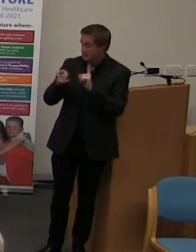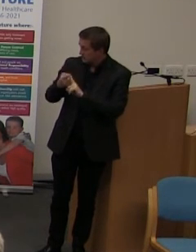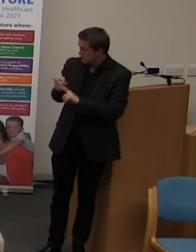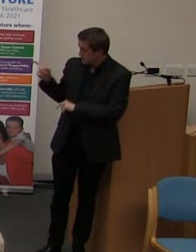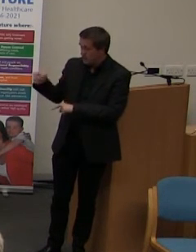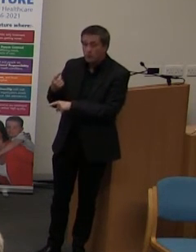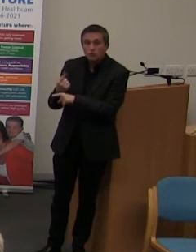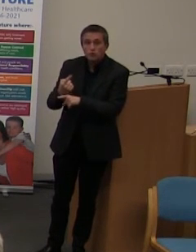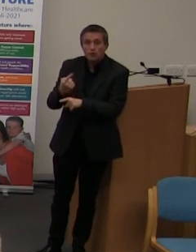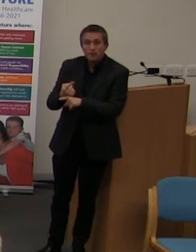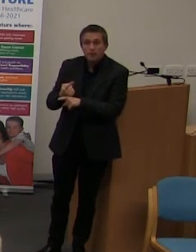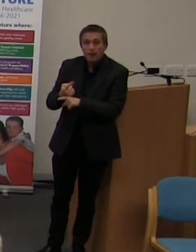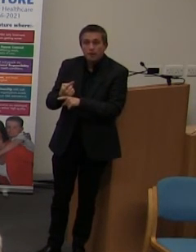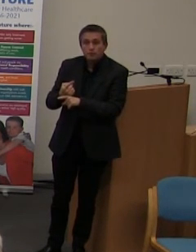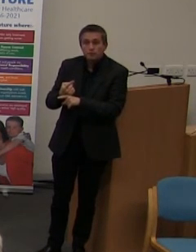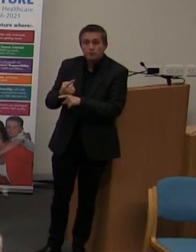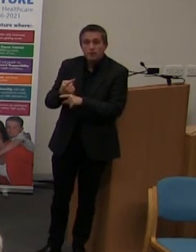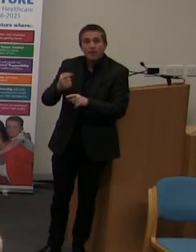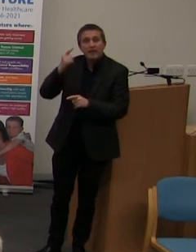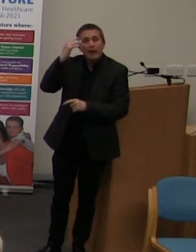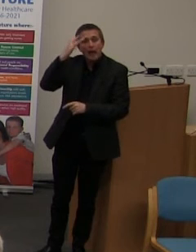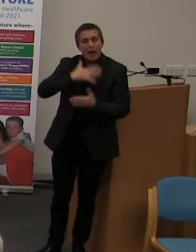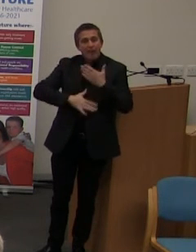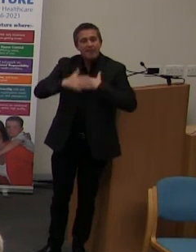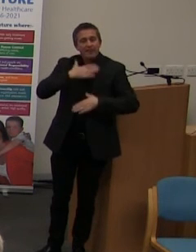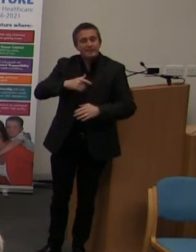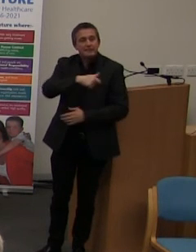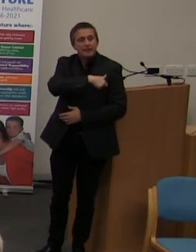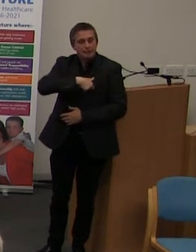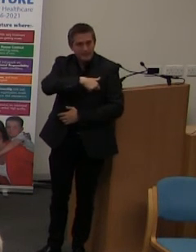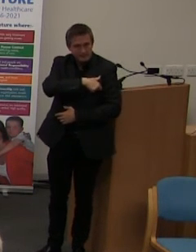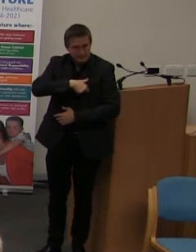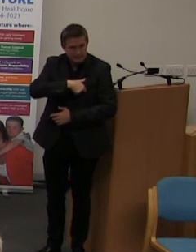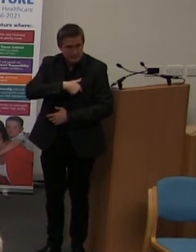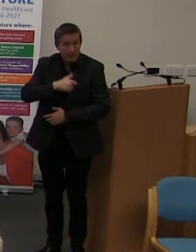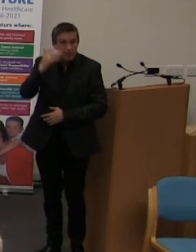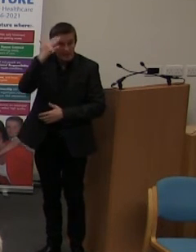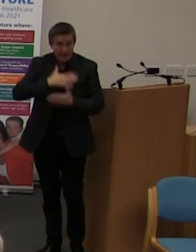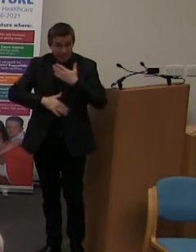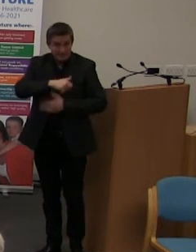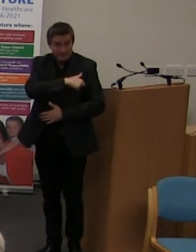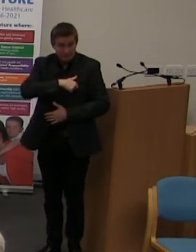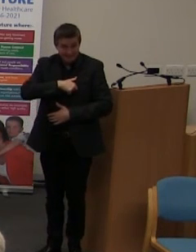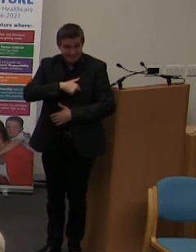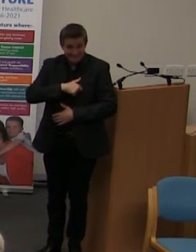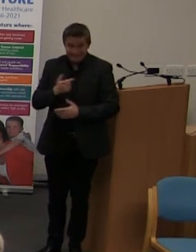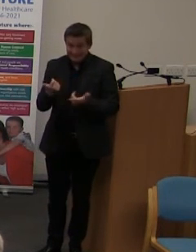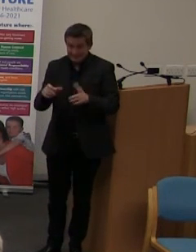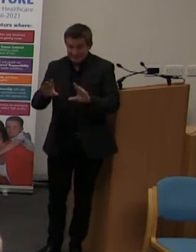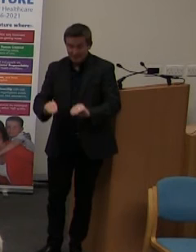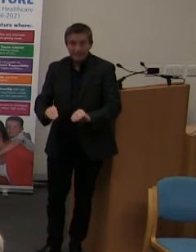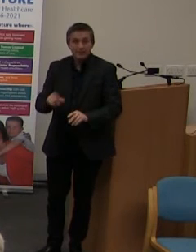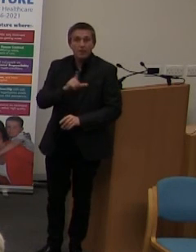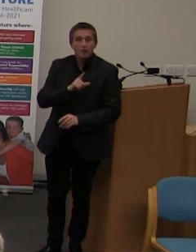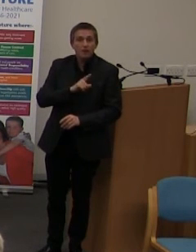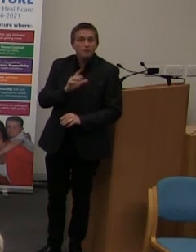you all have heard, inside the Ethics Committee, and that's coming to an end because they can't find people who are